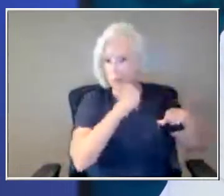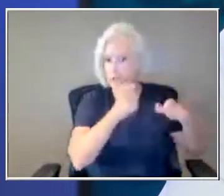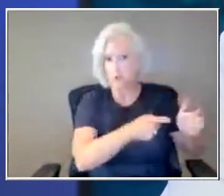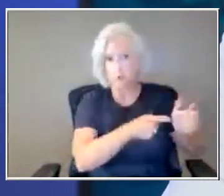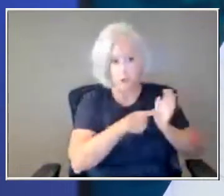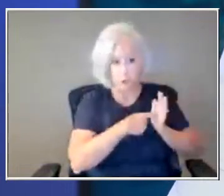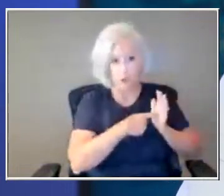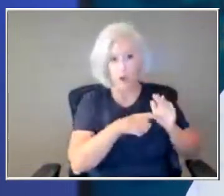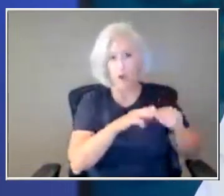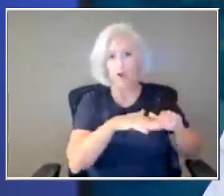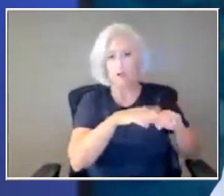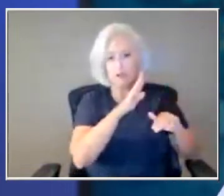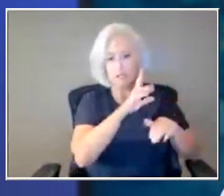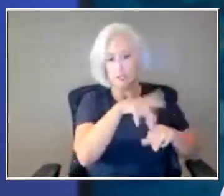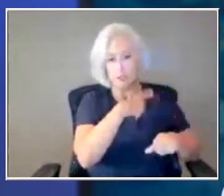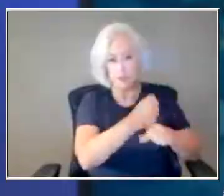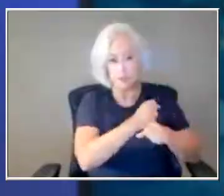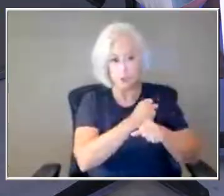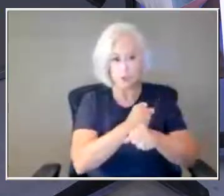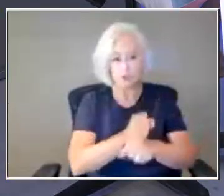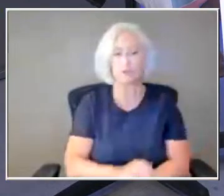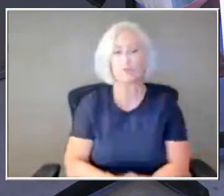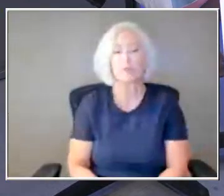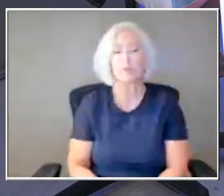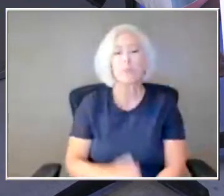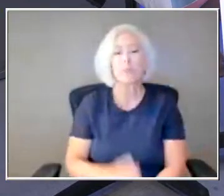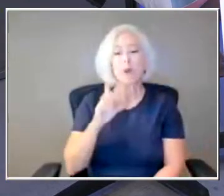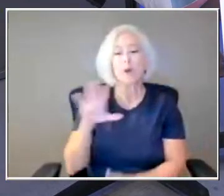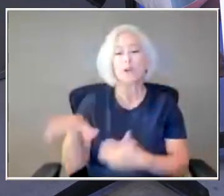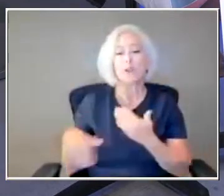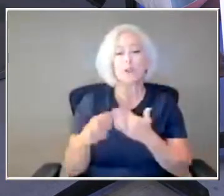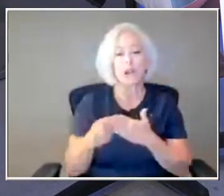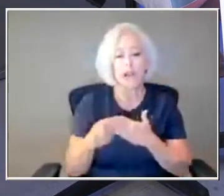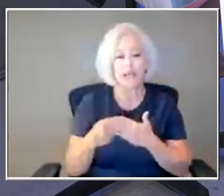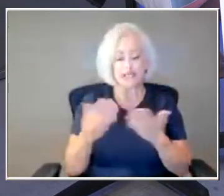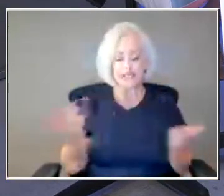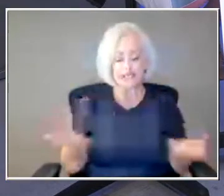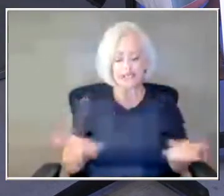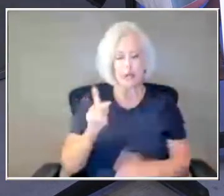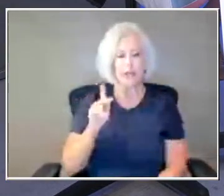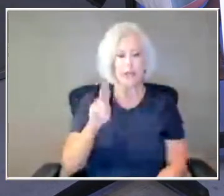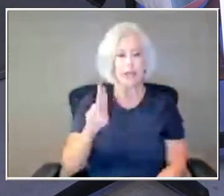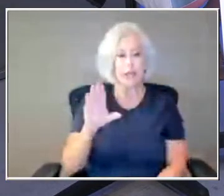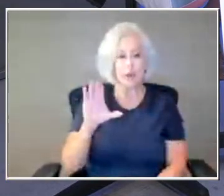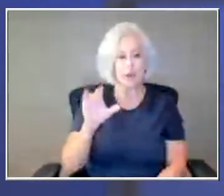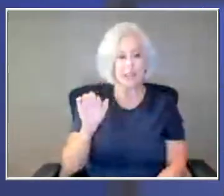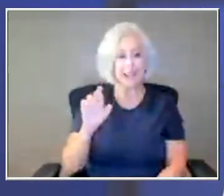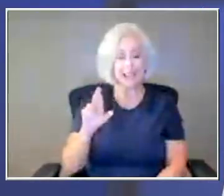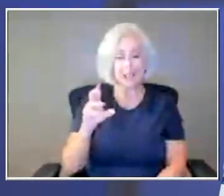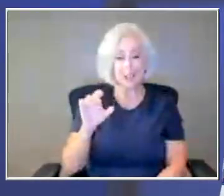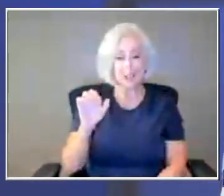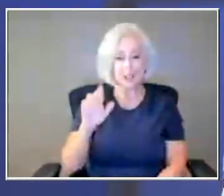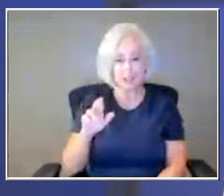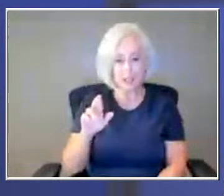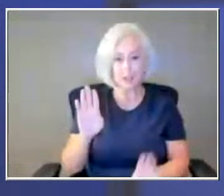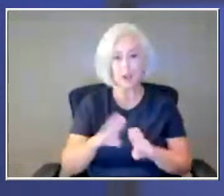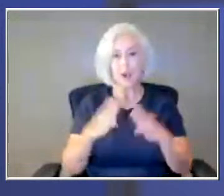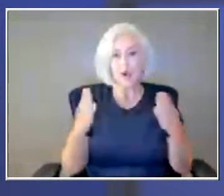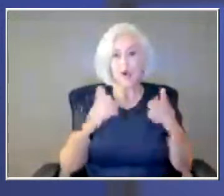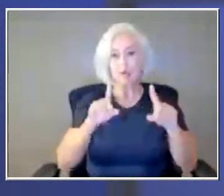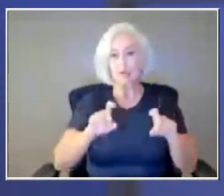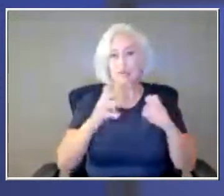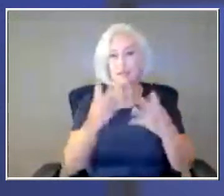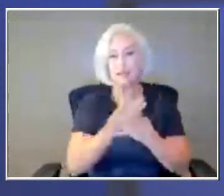years. One brief thing I'll add is just that we at the University of Kansas Cancer Center are proud to be opening a trial that is going to be using Pluvicto in a